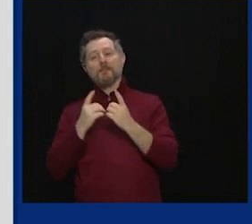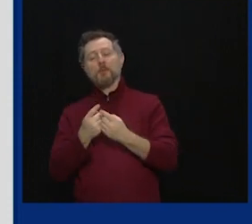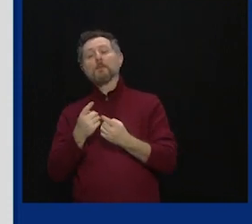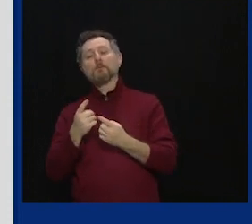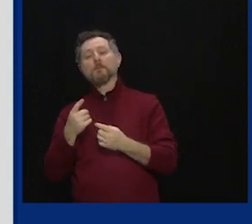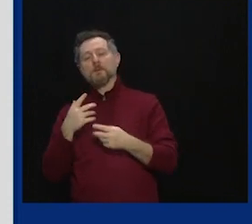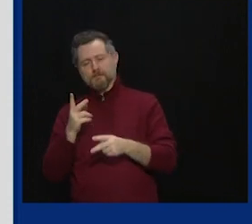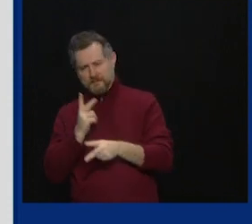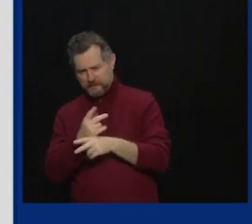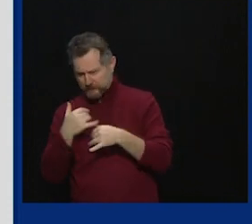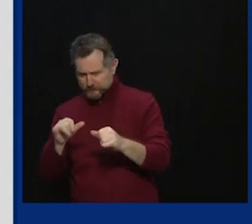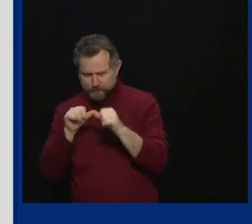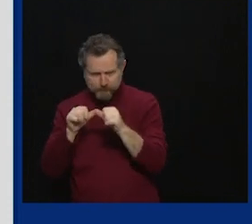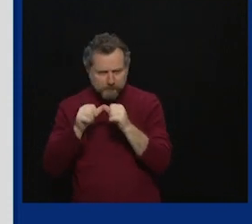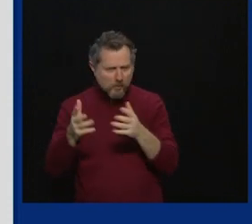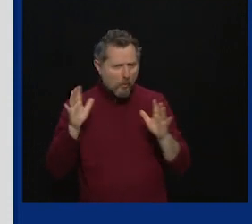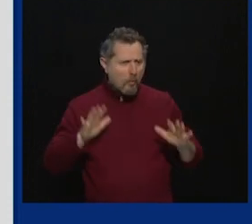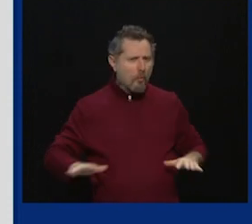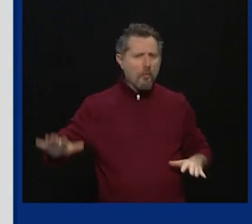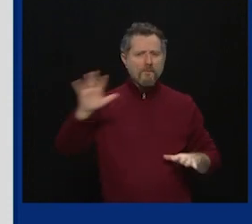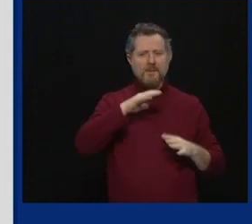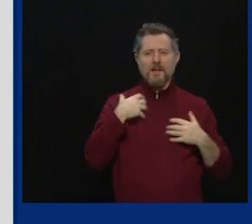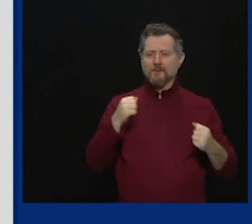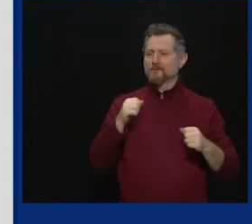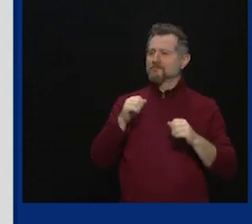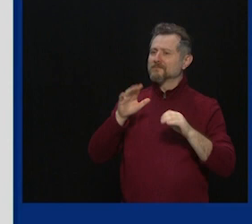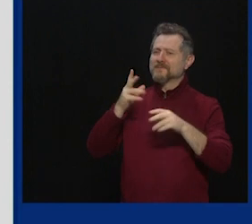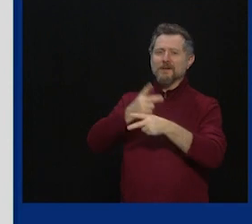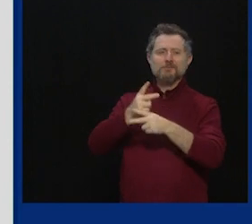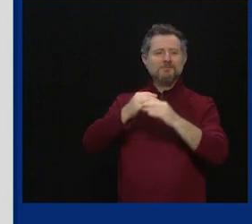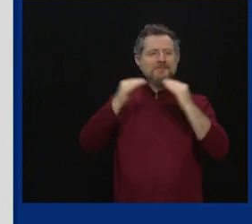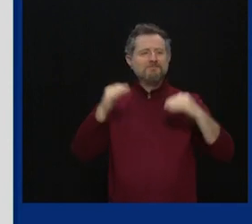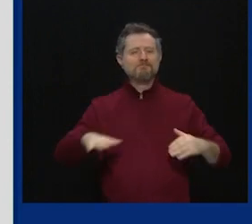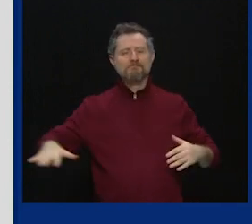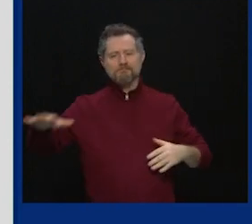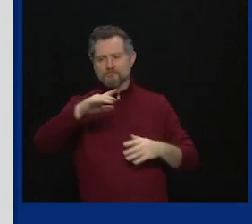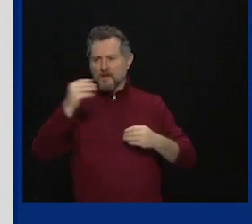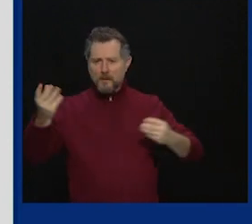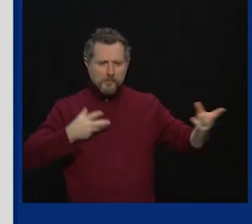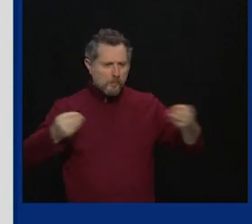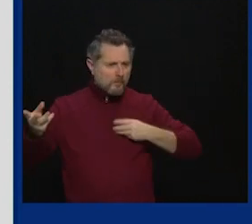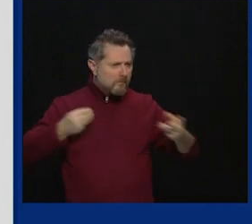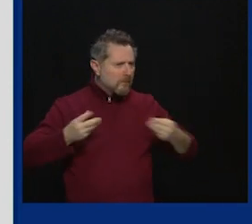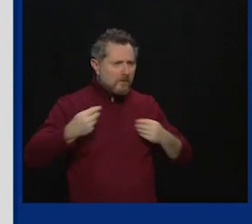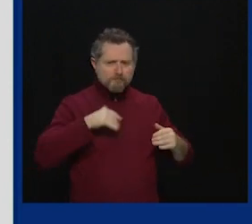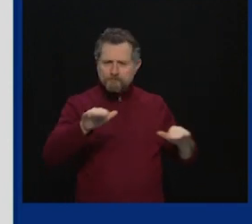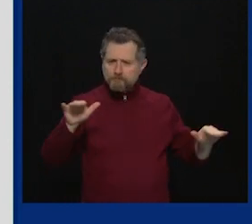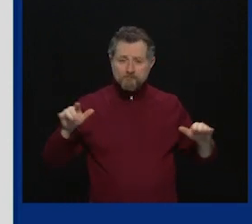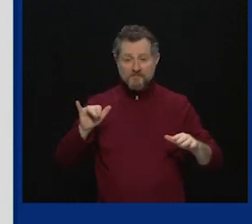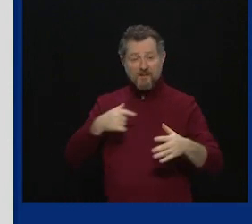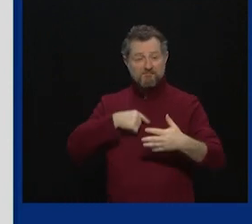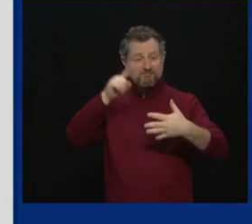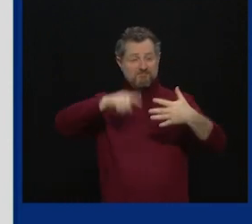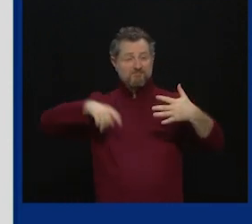back, and that's really important. Here's some of the, get this out to everybody so they know that they're still covered. All these elective surgeries can continue. We'll reassess